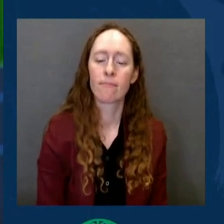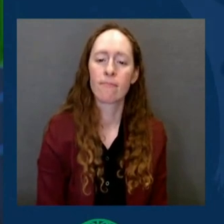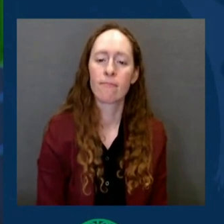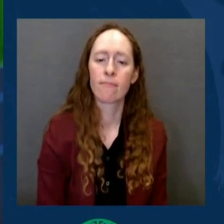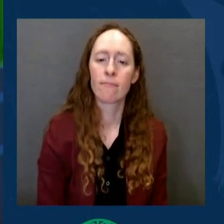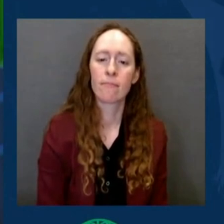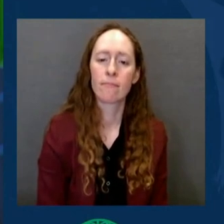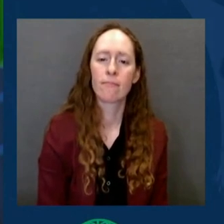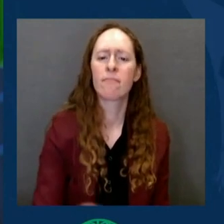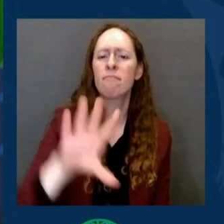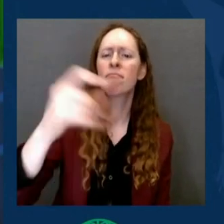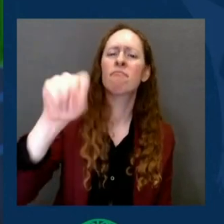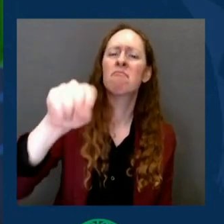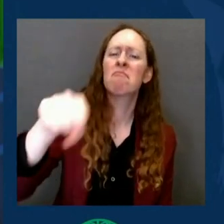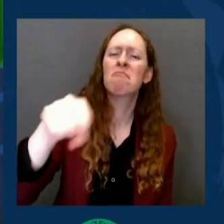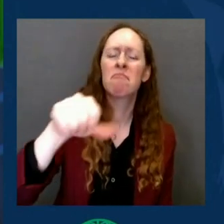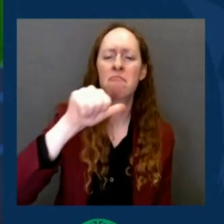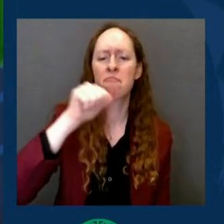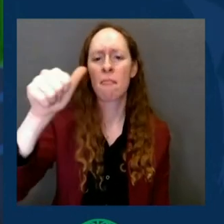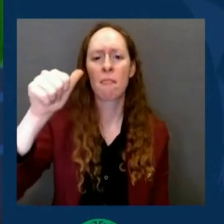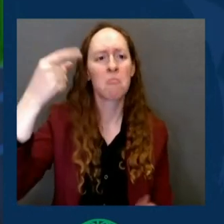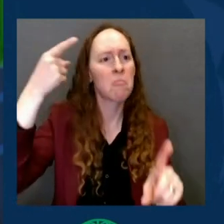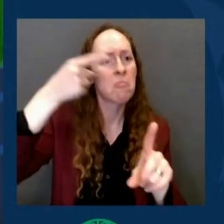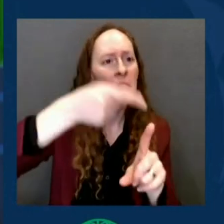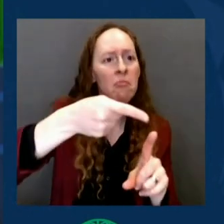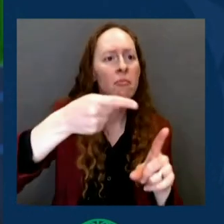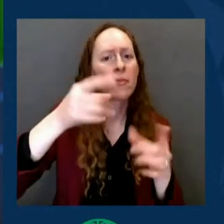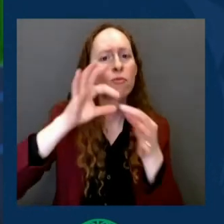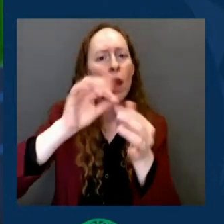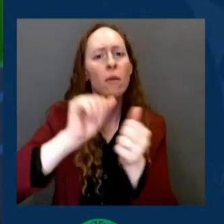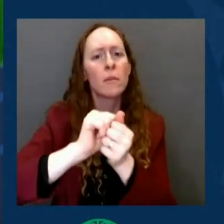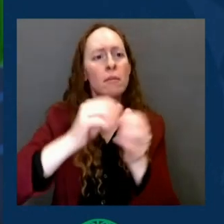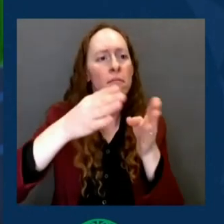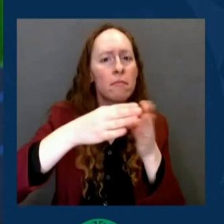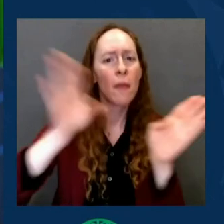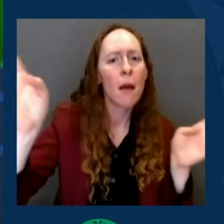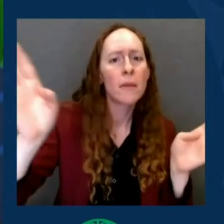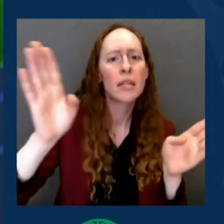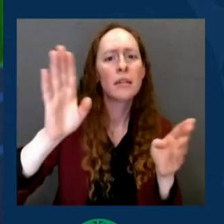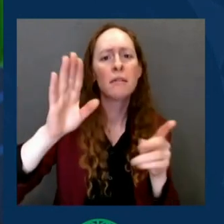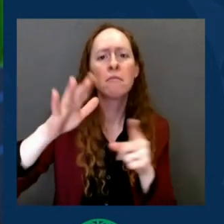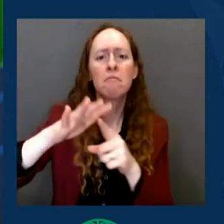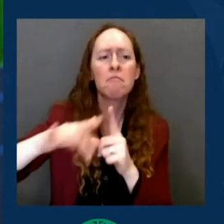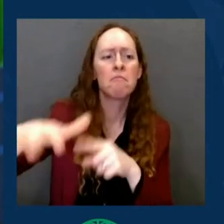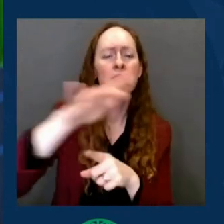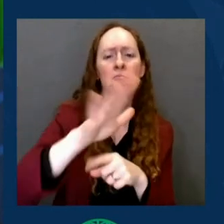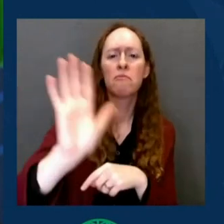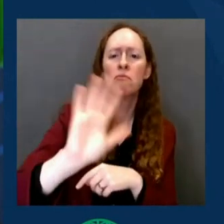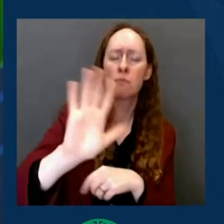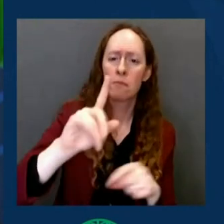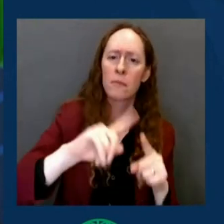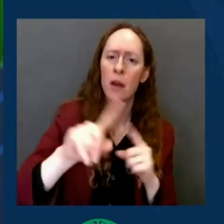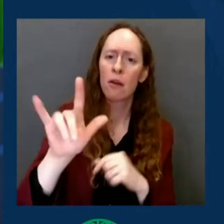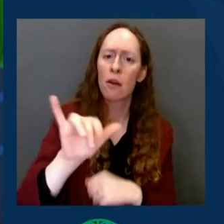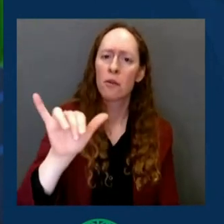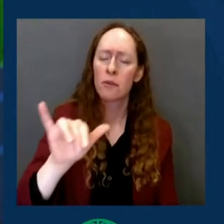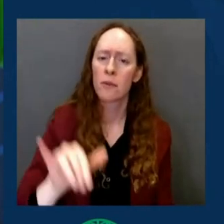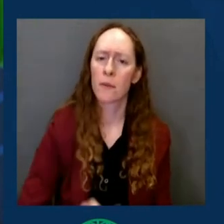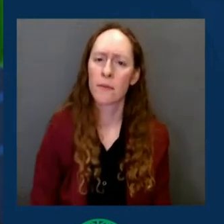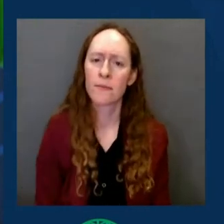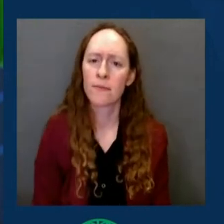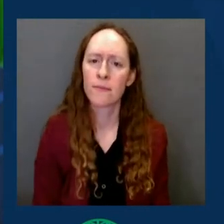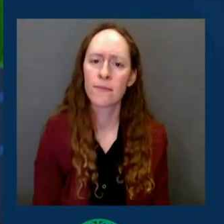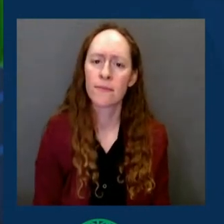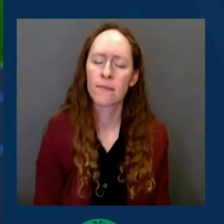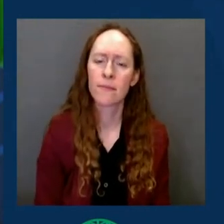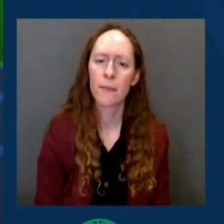But funds need to be invested in Africa to invest and to obtain private investments. The priority, Mr.